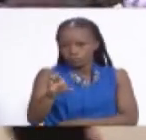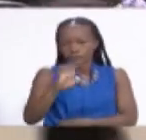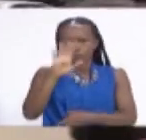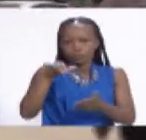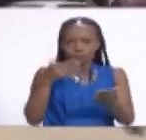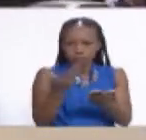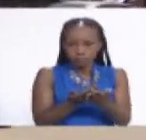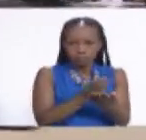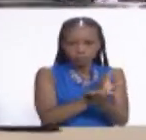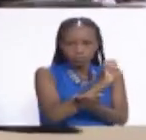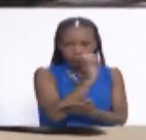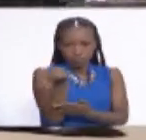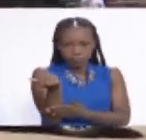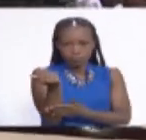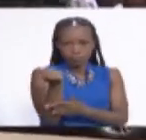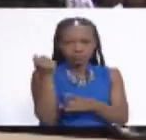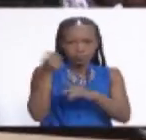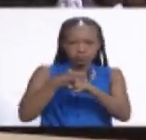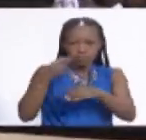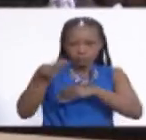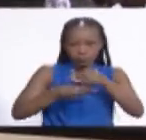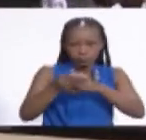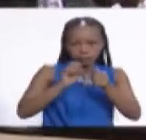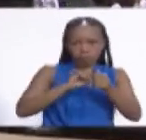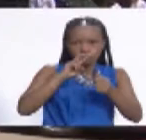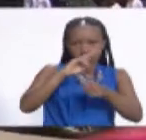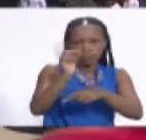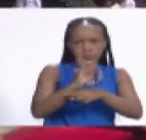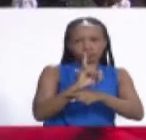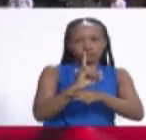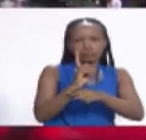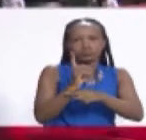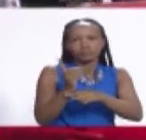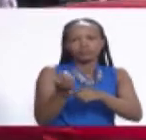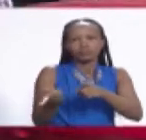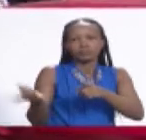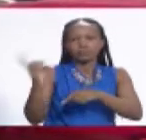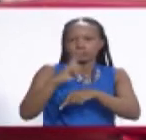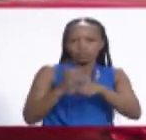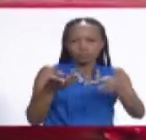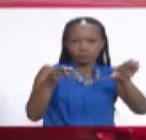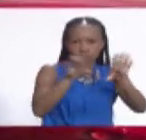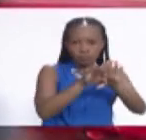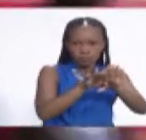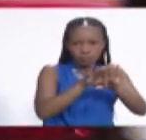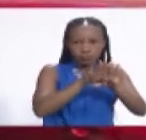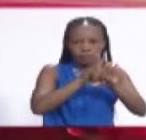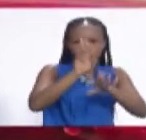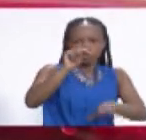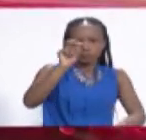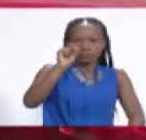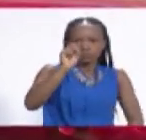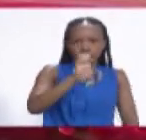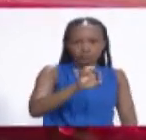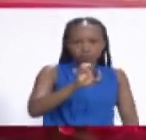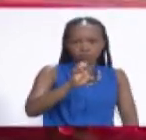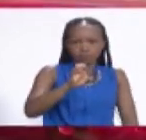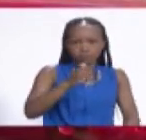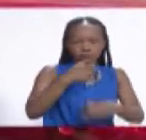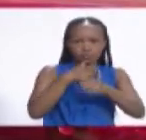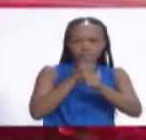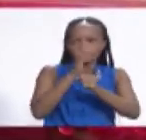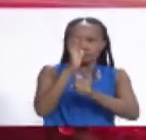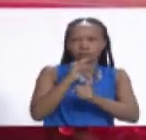further bloodshed by halting trade 12 minutes to the close of the day's trading as the NSE 20 index tumbled by